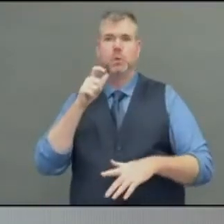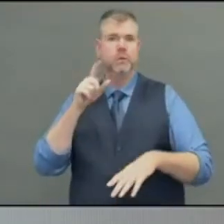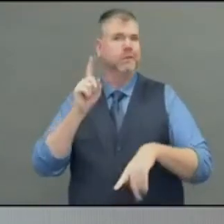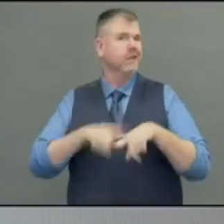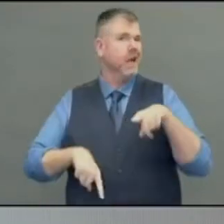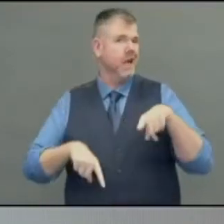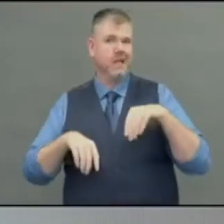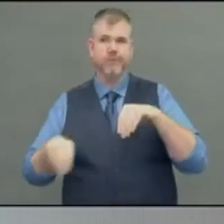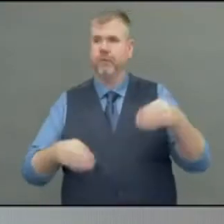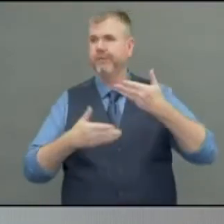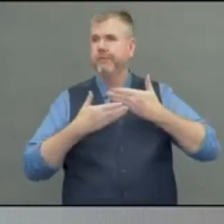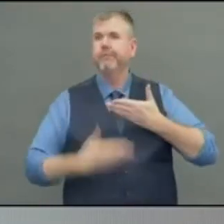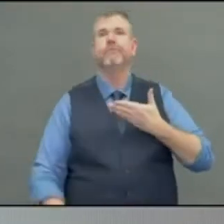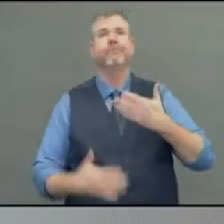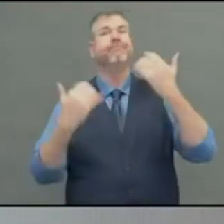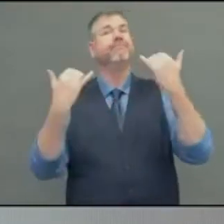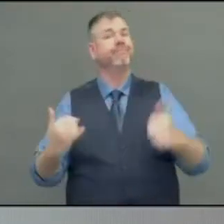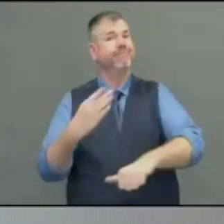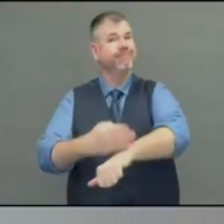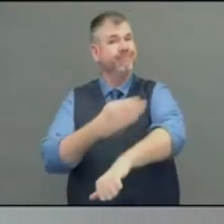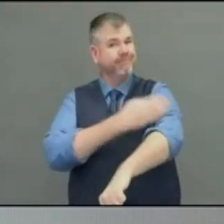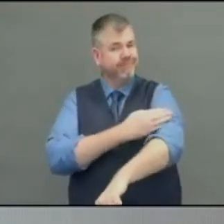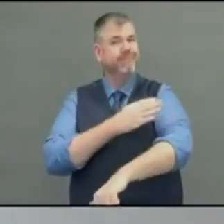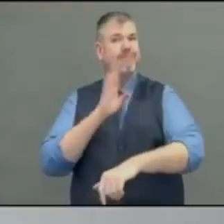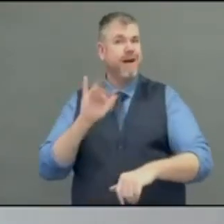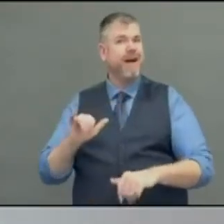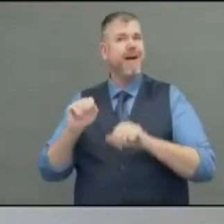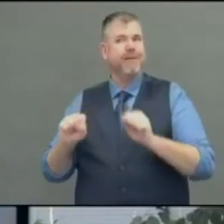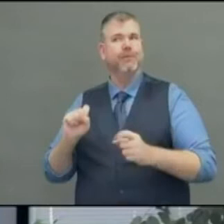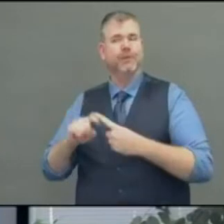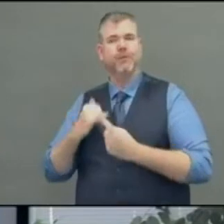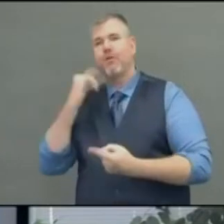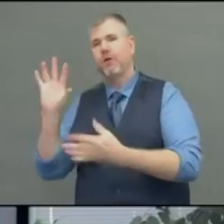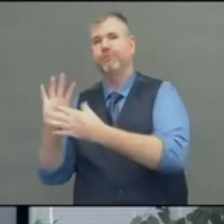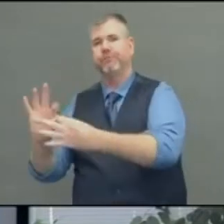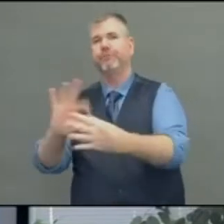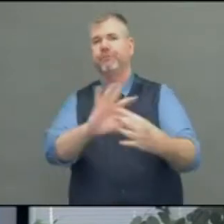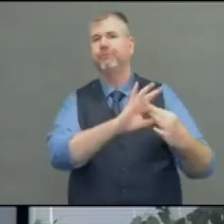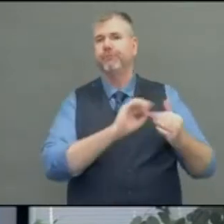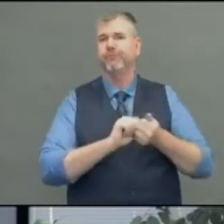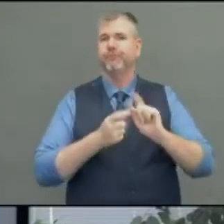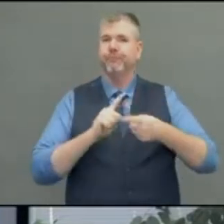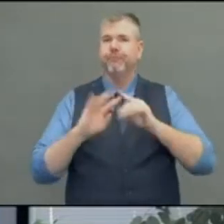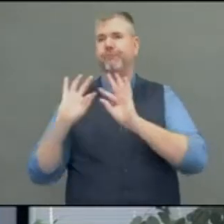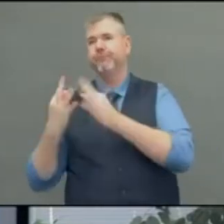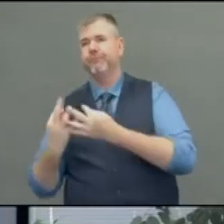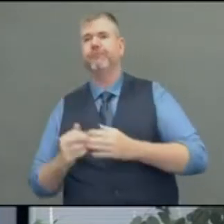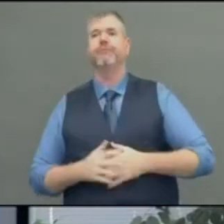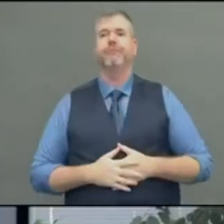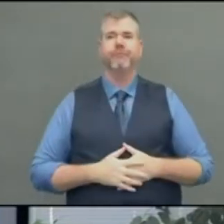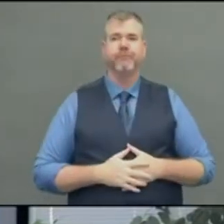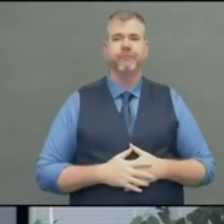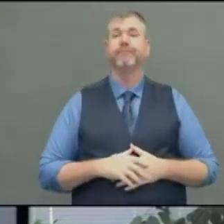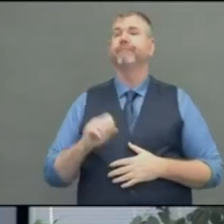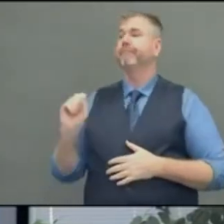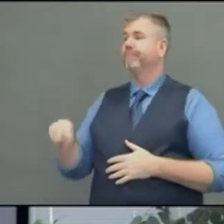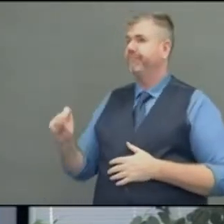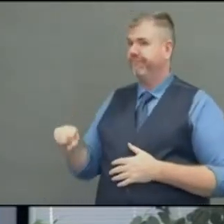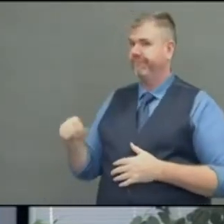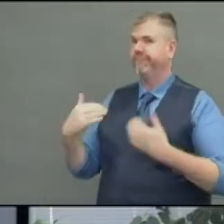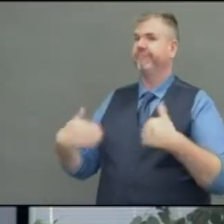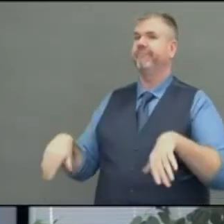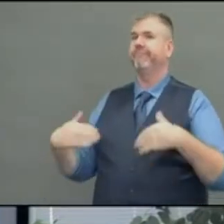and receiving your own phone calls. Yes, wow. I continue to be surprised with all the technology that we